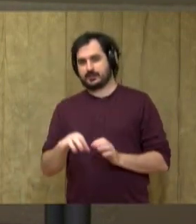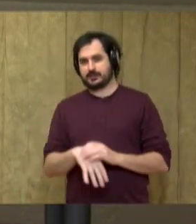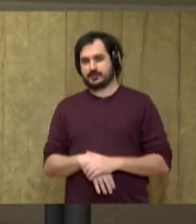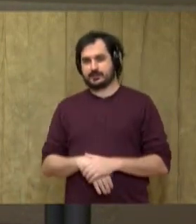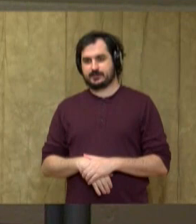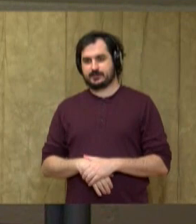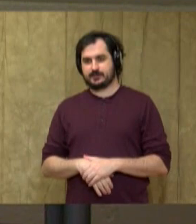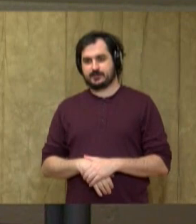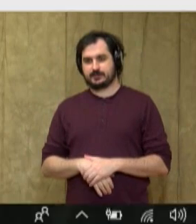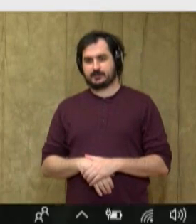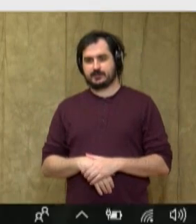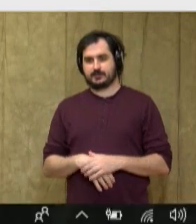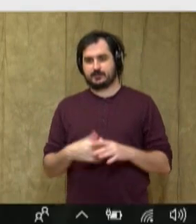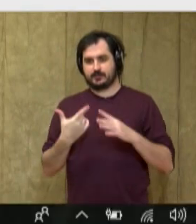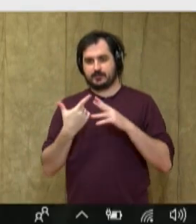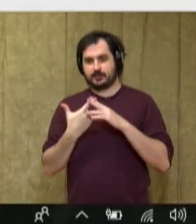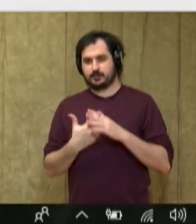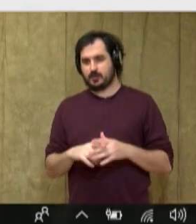we're going to start by